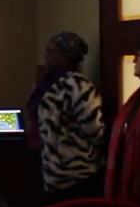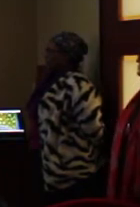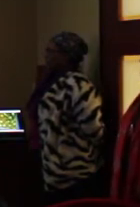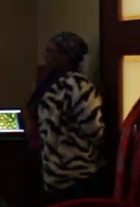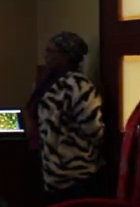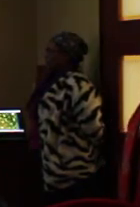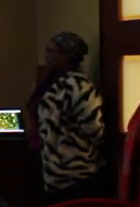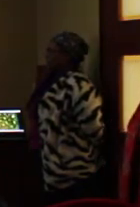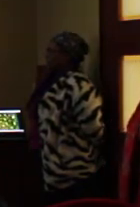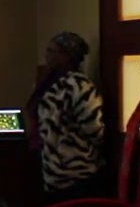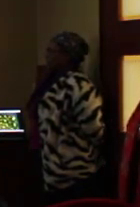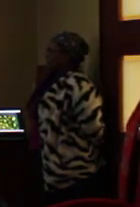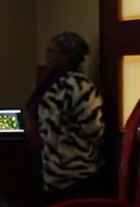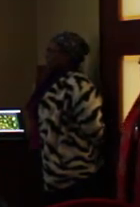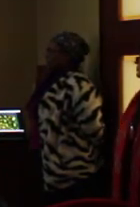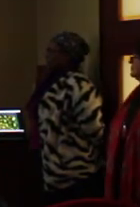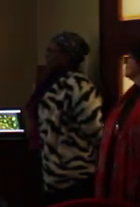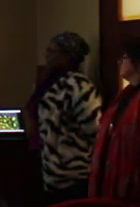universalmente.